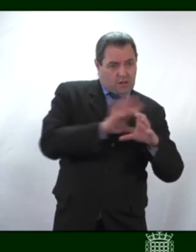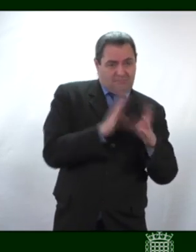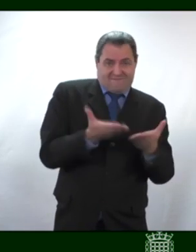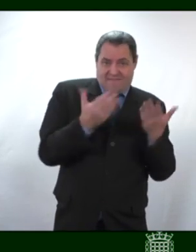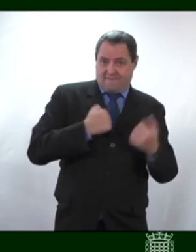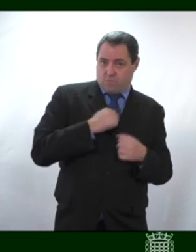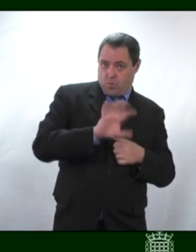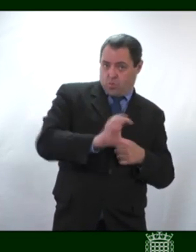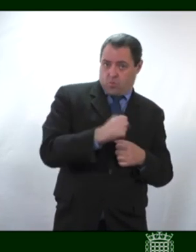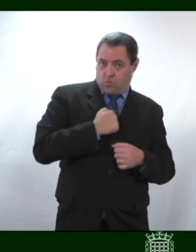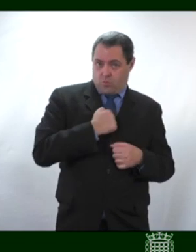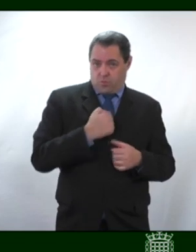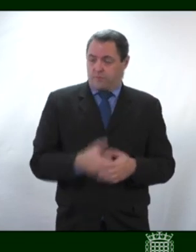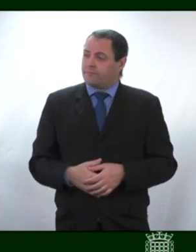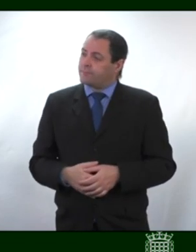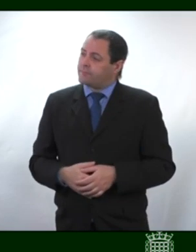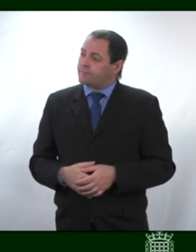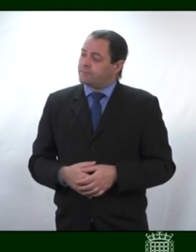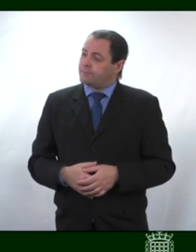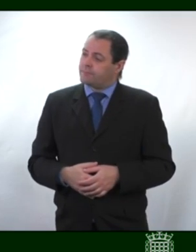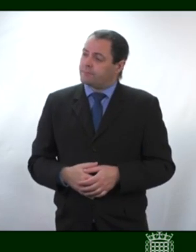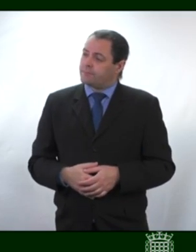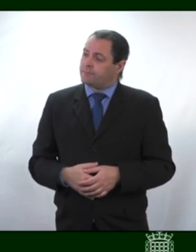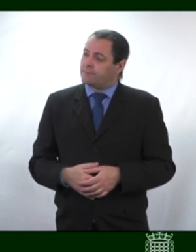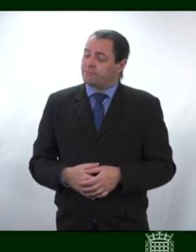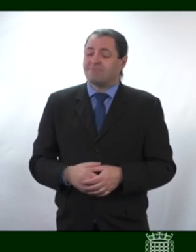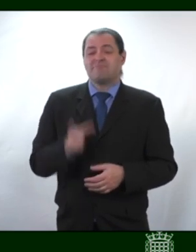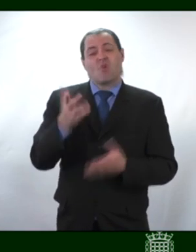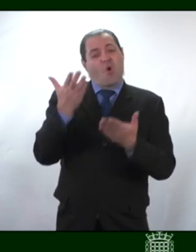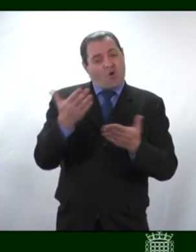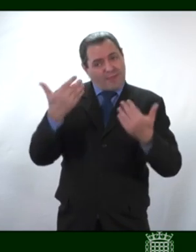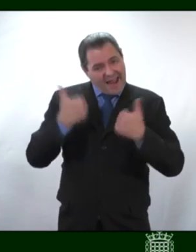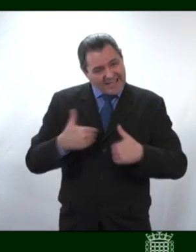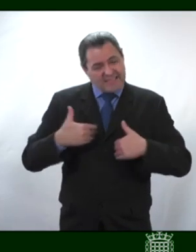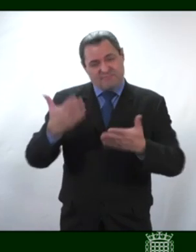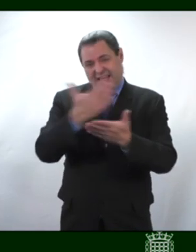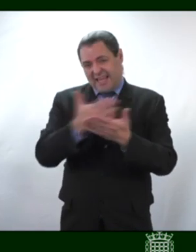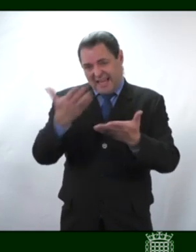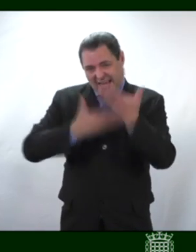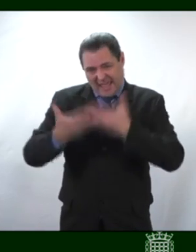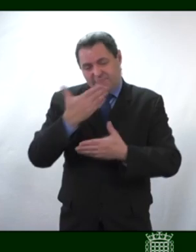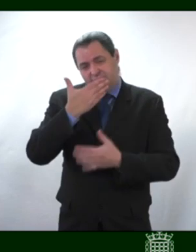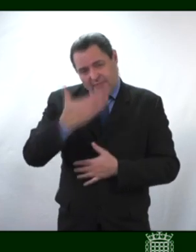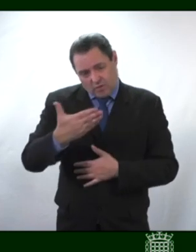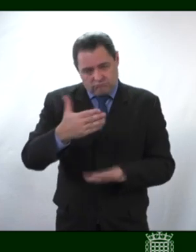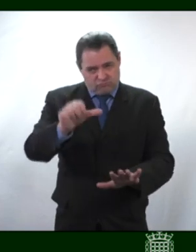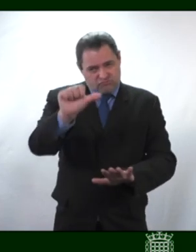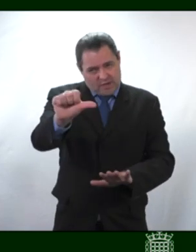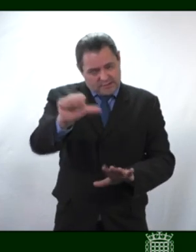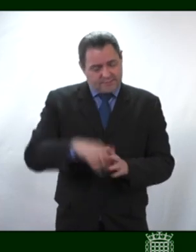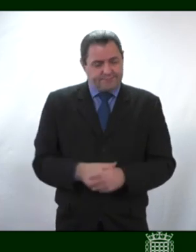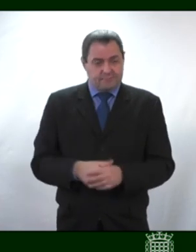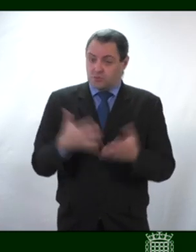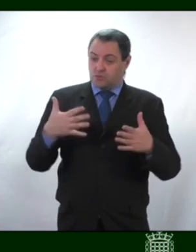area? Mr Speaker, the Honourable Lady puts the case very clearly, and she's right. We don't